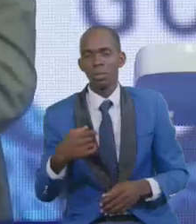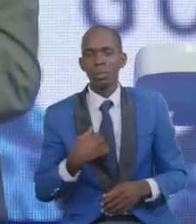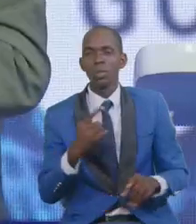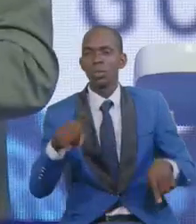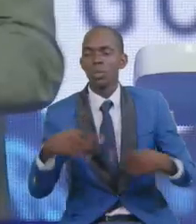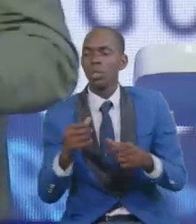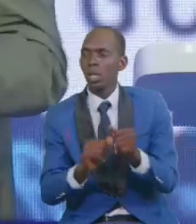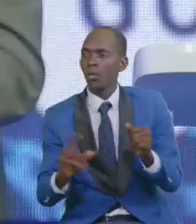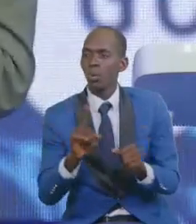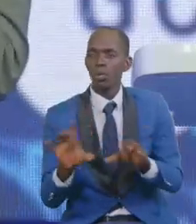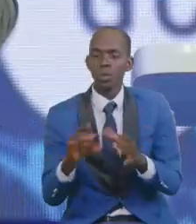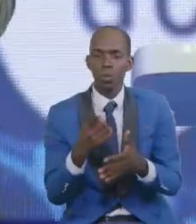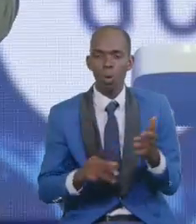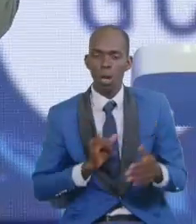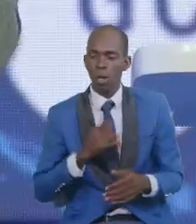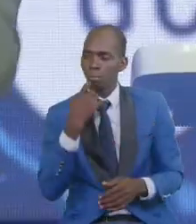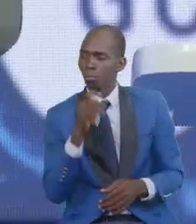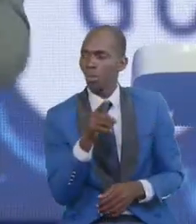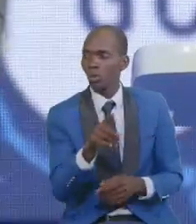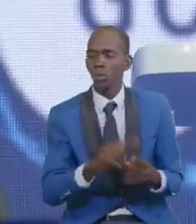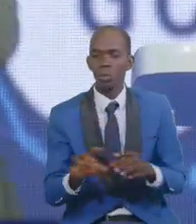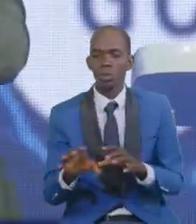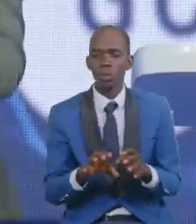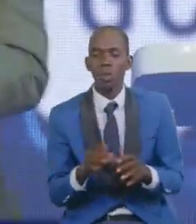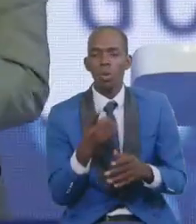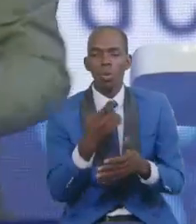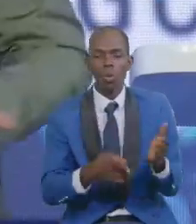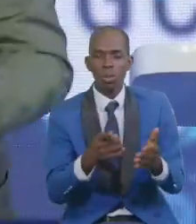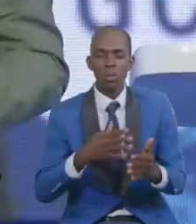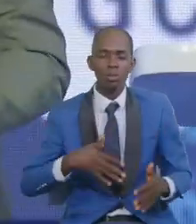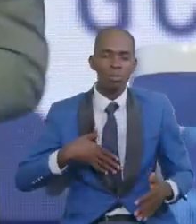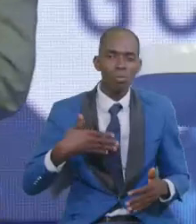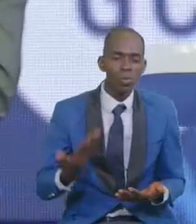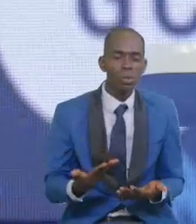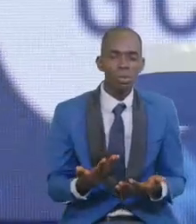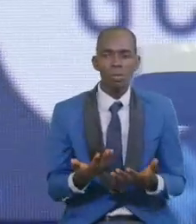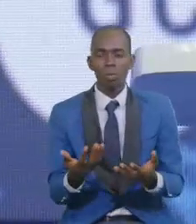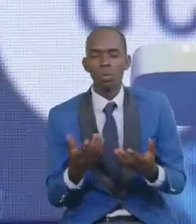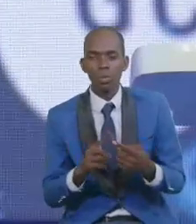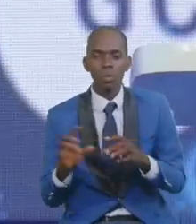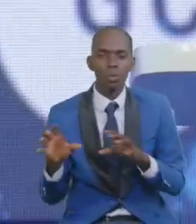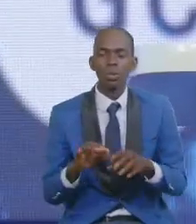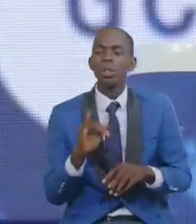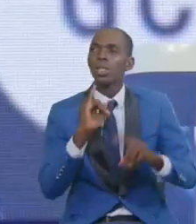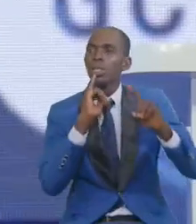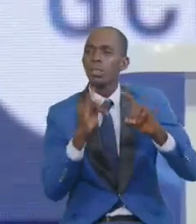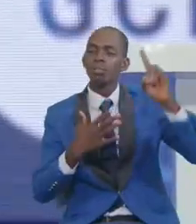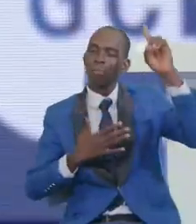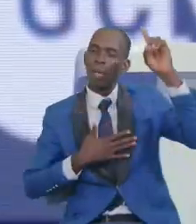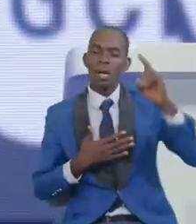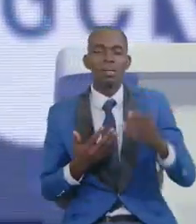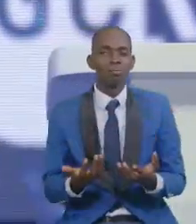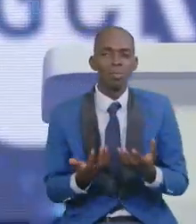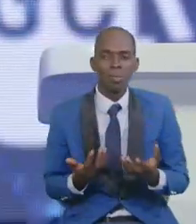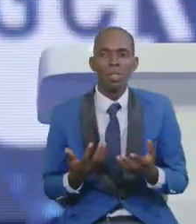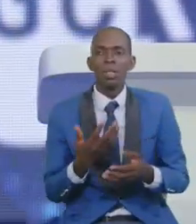his passion is my desire. And he wants to glorify me every time. The Son is always talking